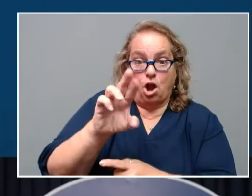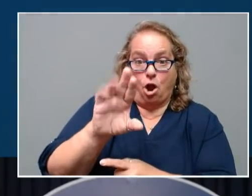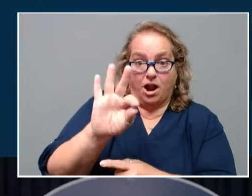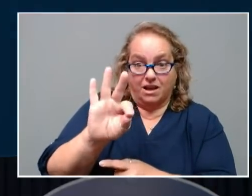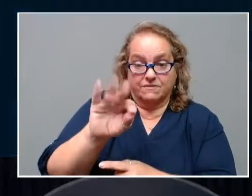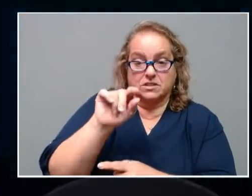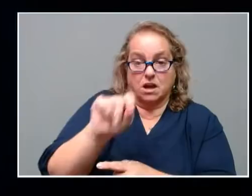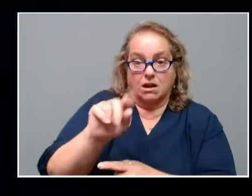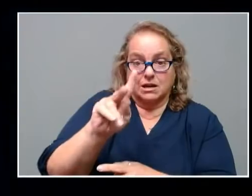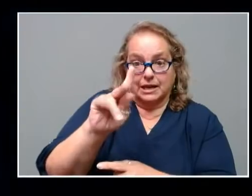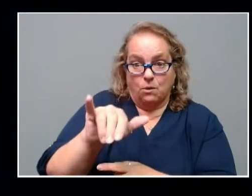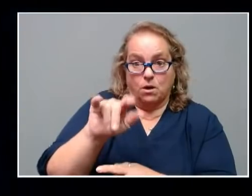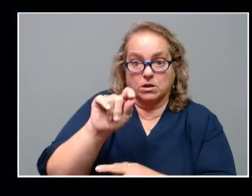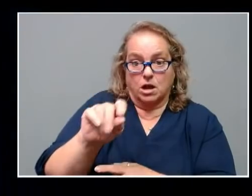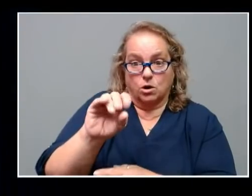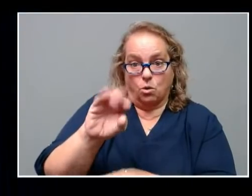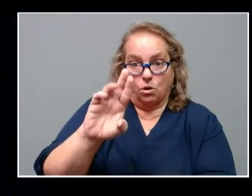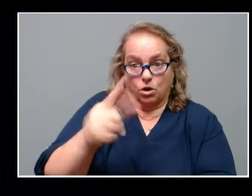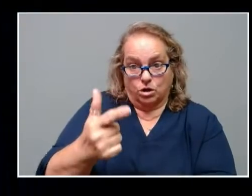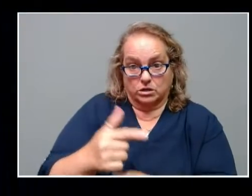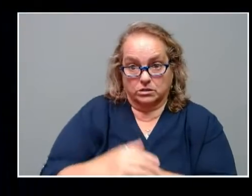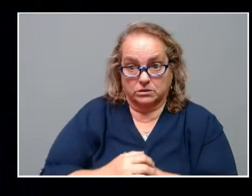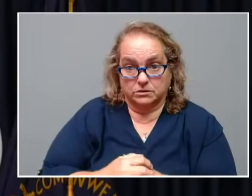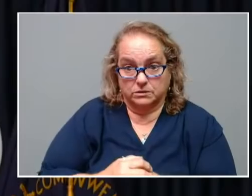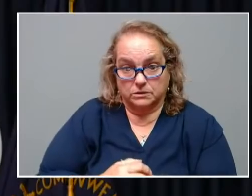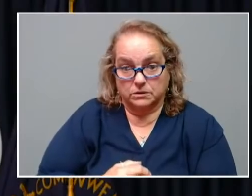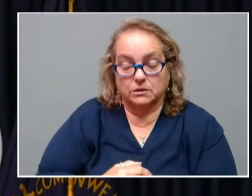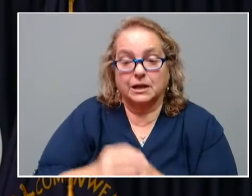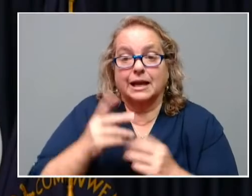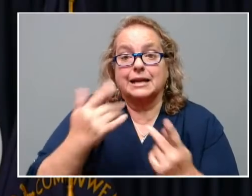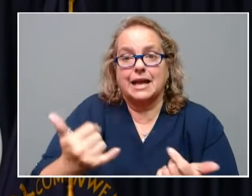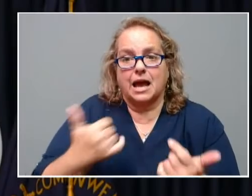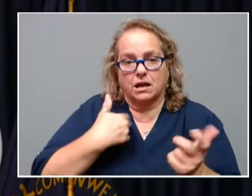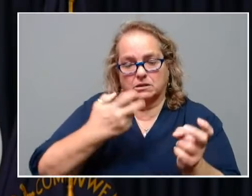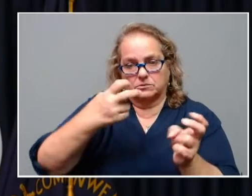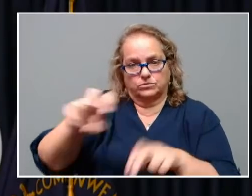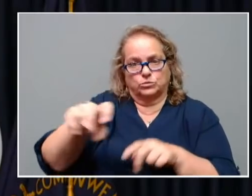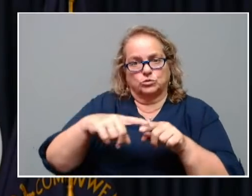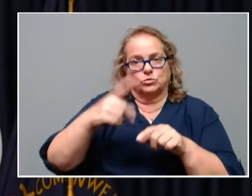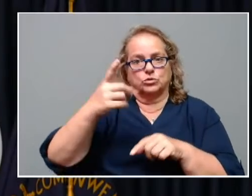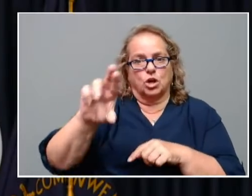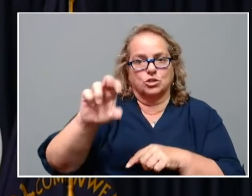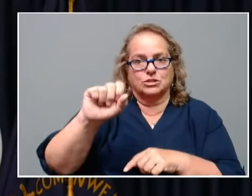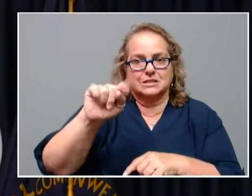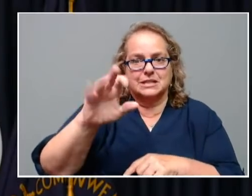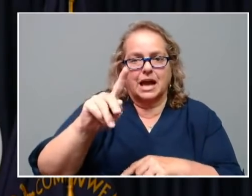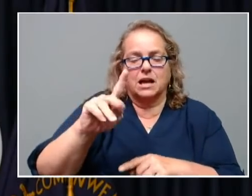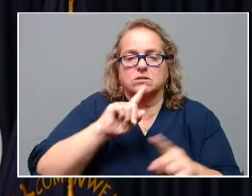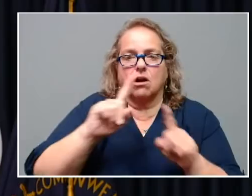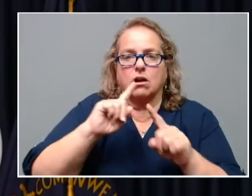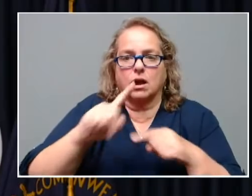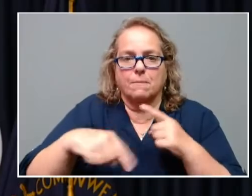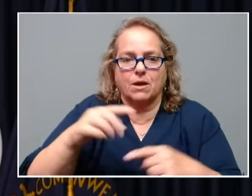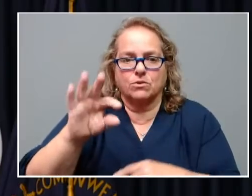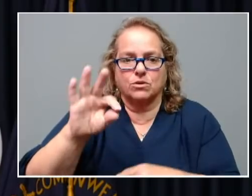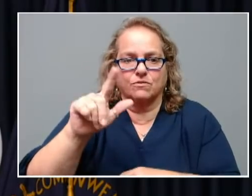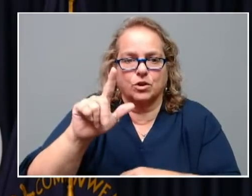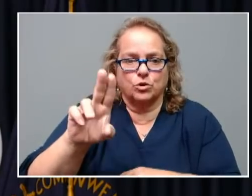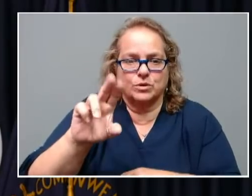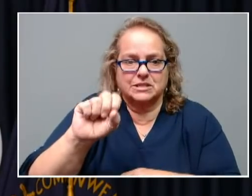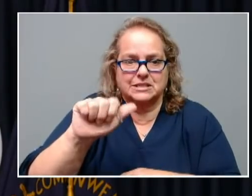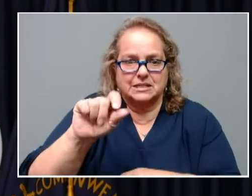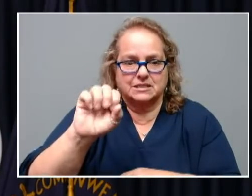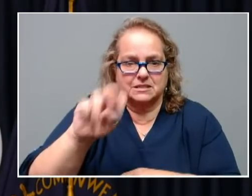teamkyhherf.ky.org. All right, with that, I'm going to turn over to Dr. Steck to talk about flu season. We're going to come back and we've got a pretty neat Kentucky